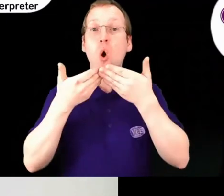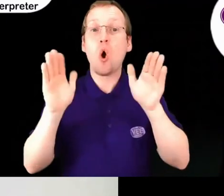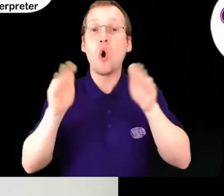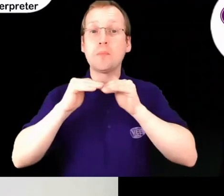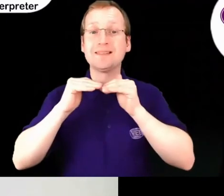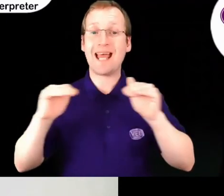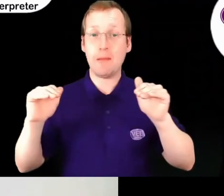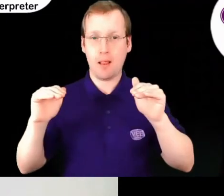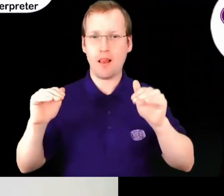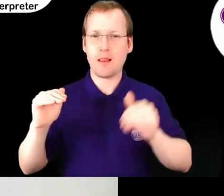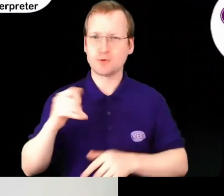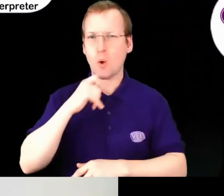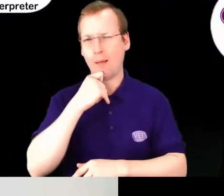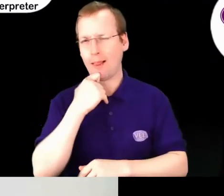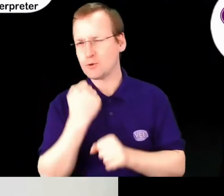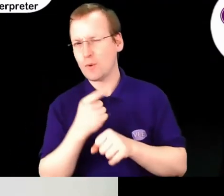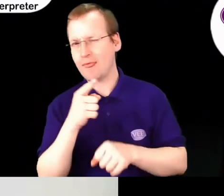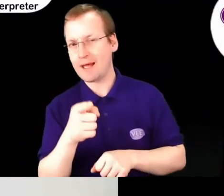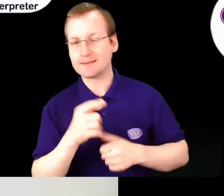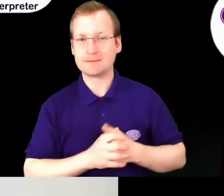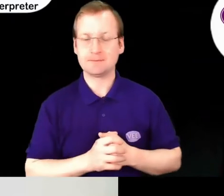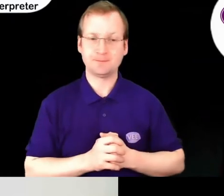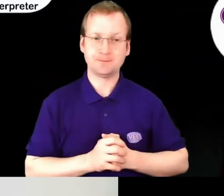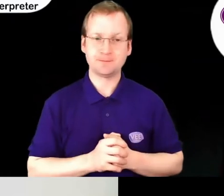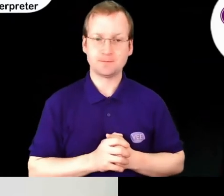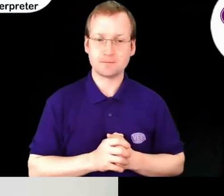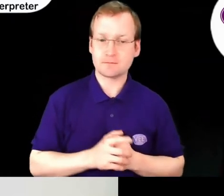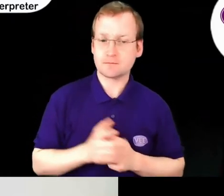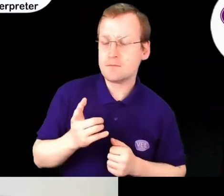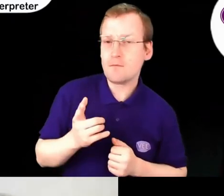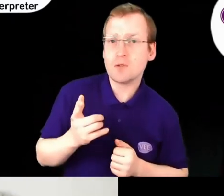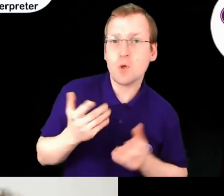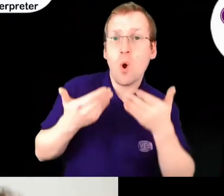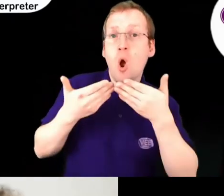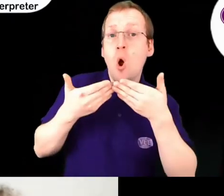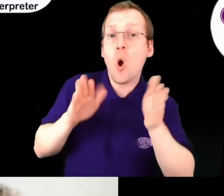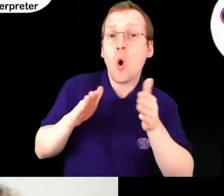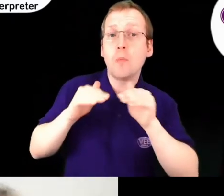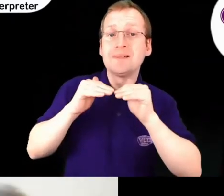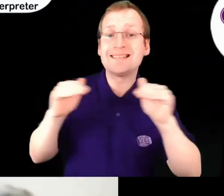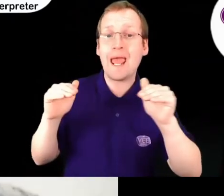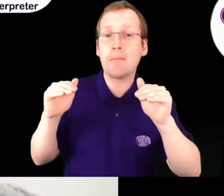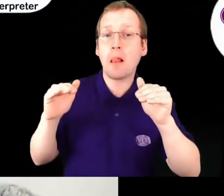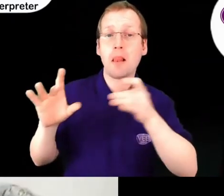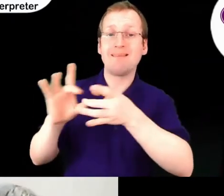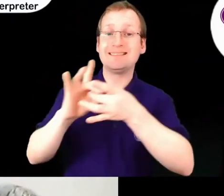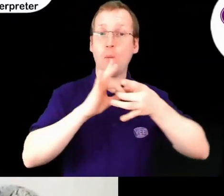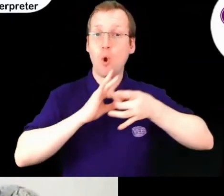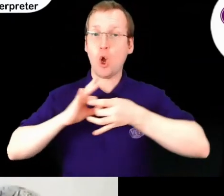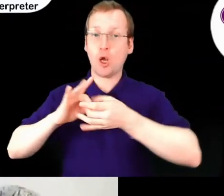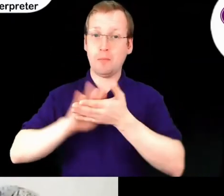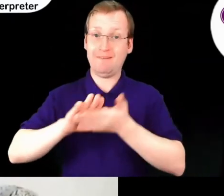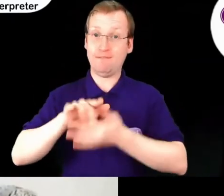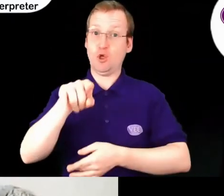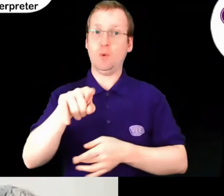then. So I'm going to do that now. What does the Open Table Network mean to you as a patron?